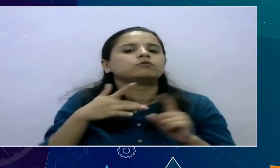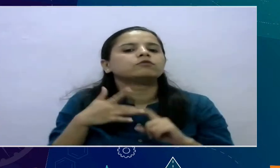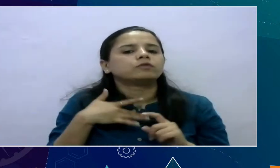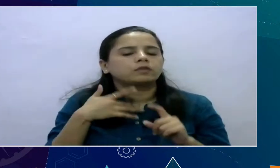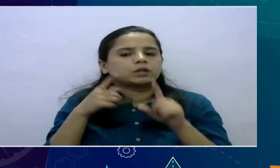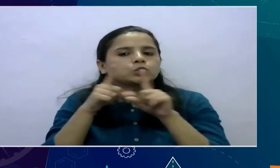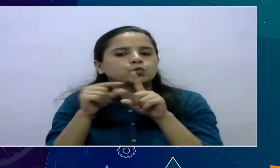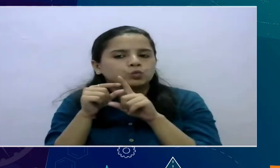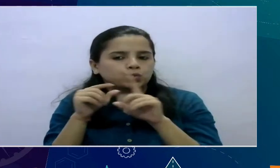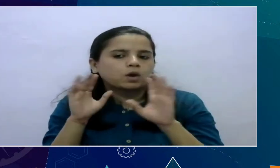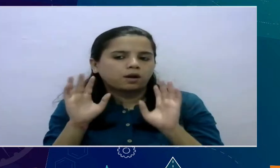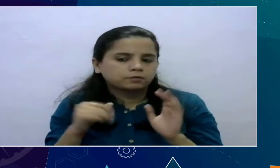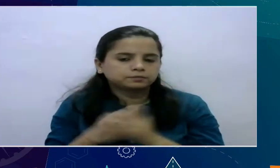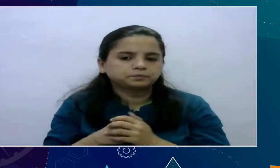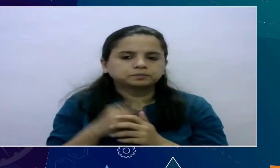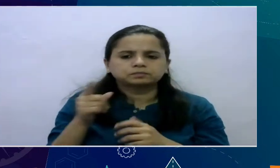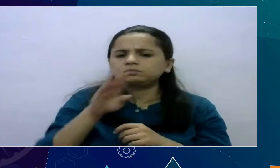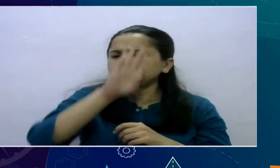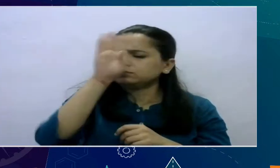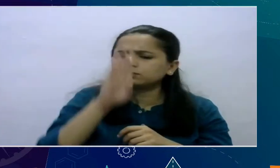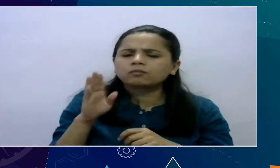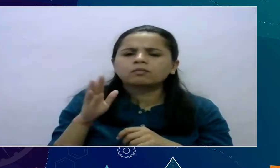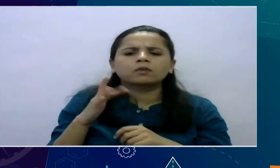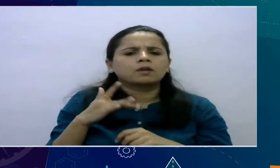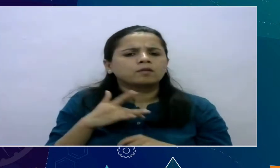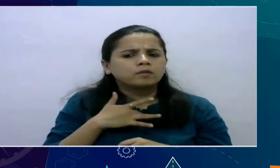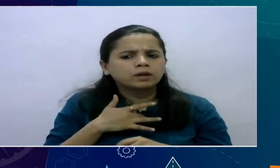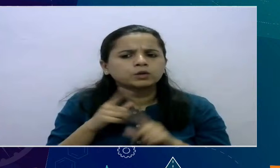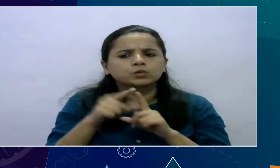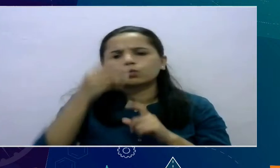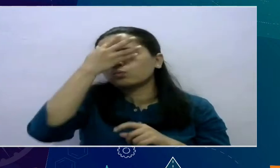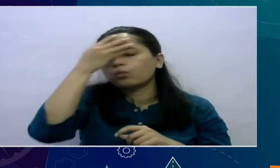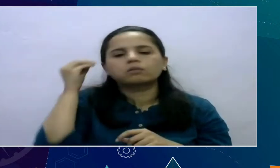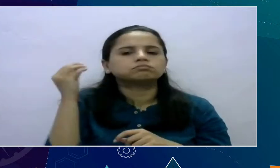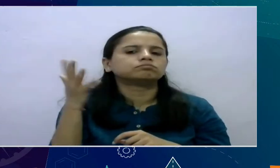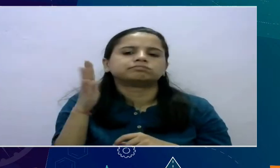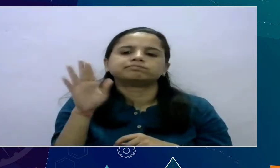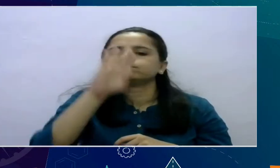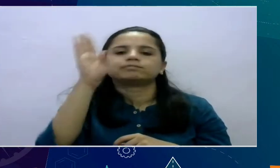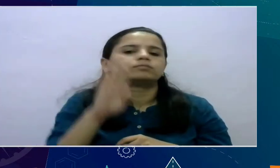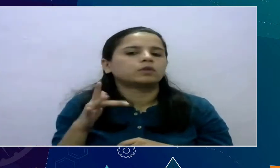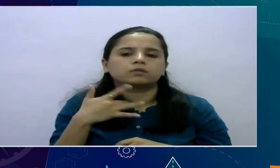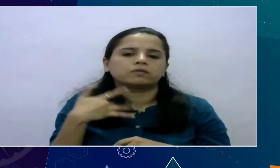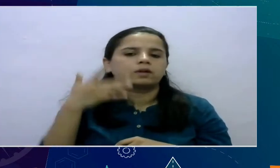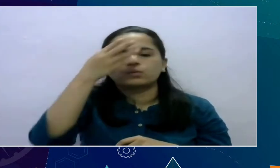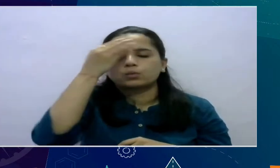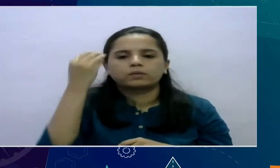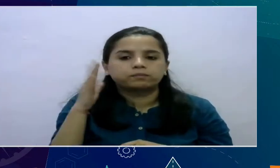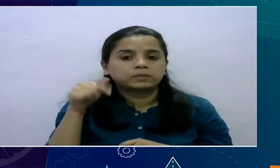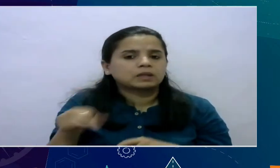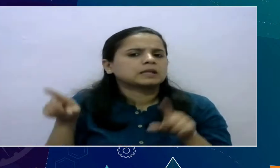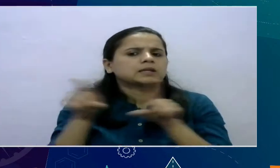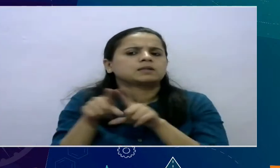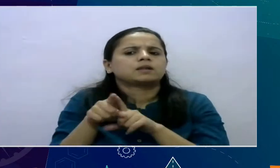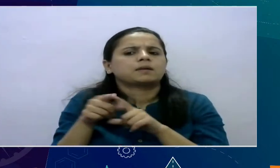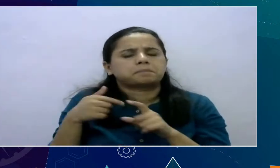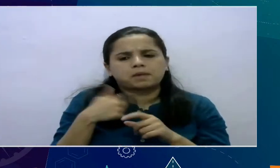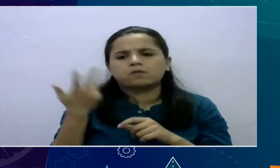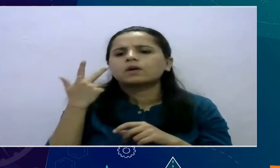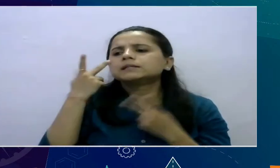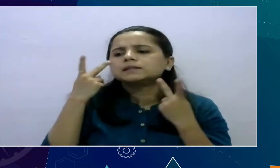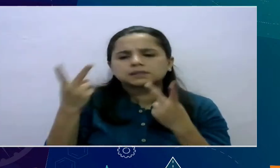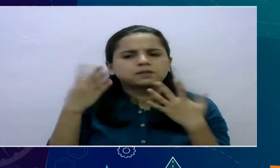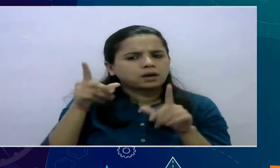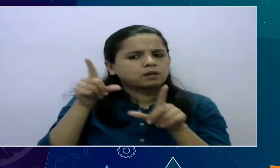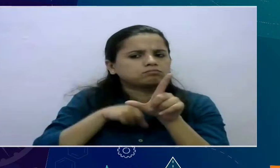now I know it, and they will never be able to forget about it. And in fact, this is what we had observed over the